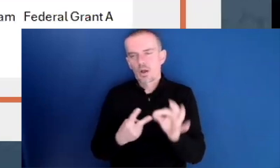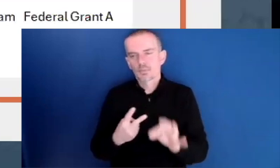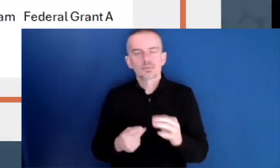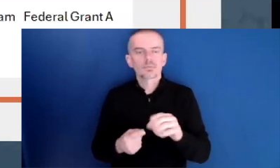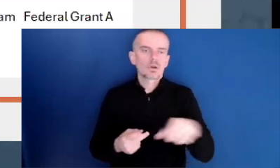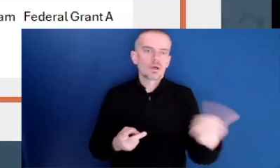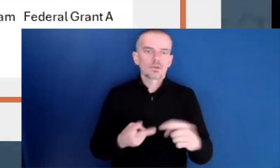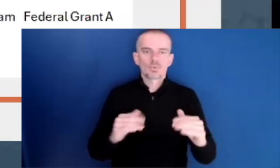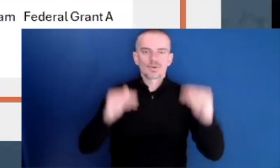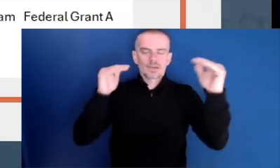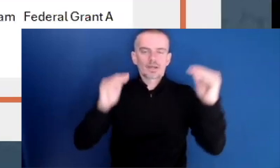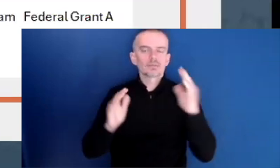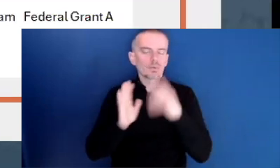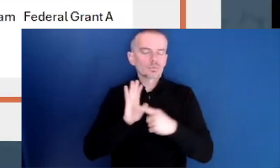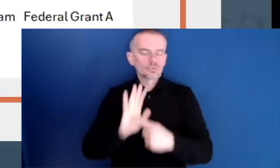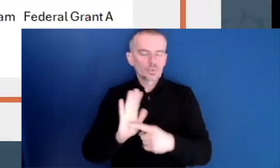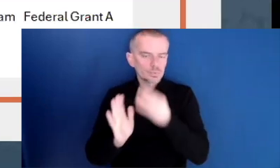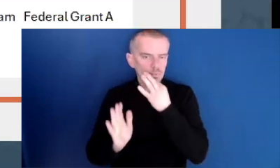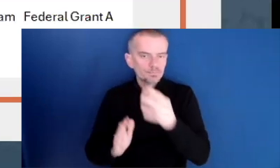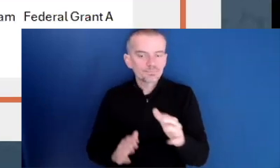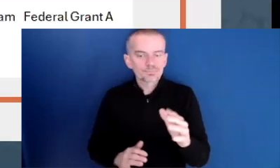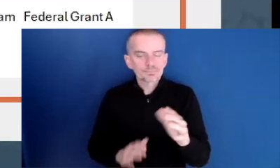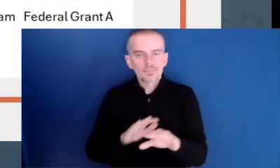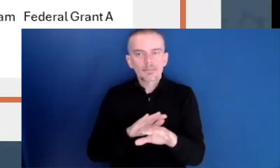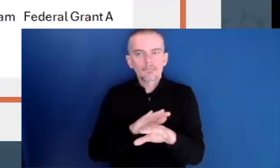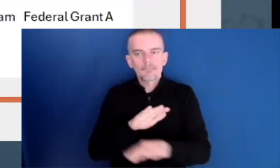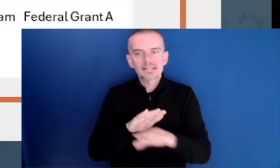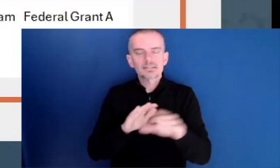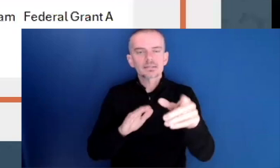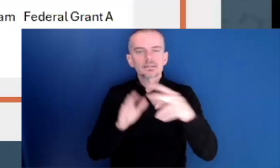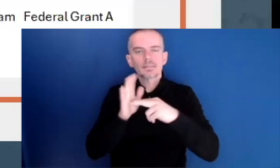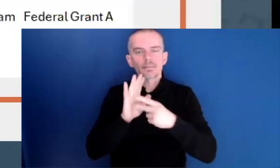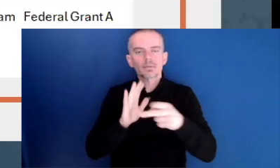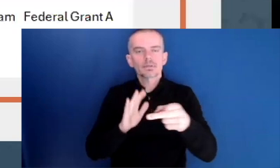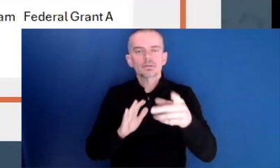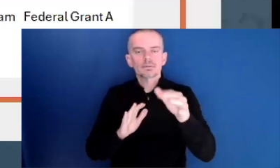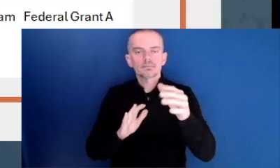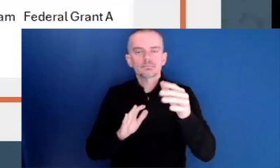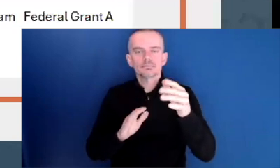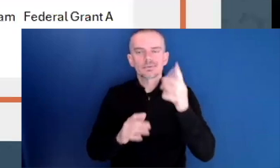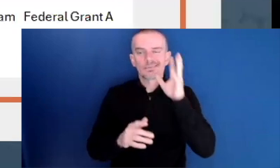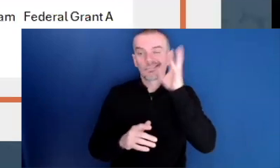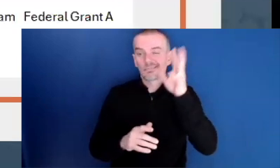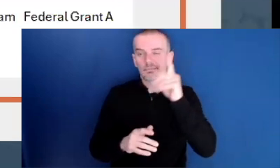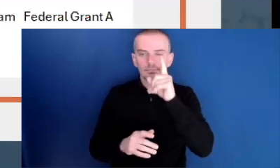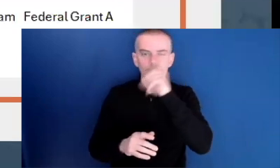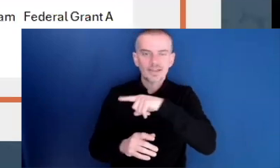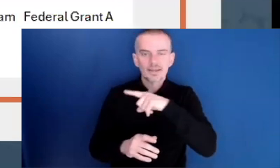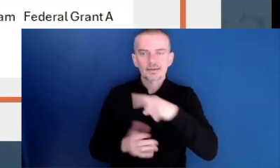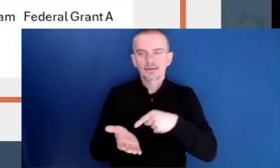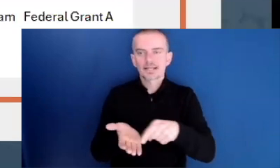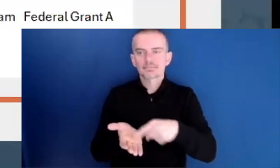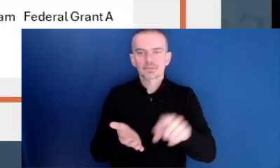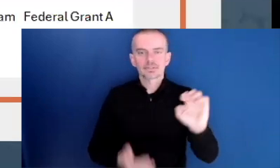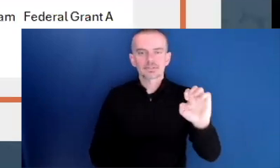we do our demonstration. But what it entails is we're creating this fake expense account within your